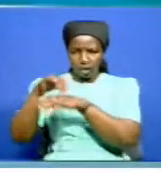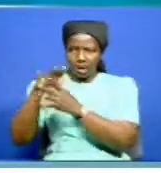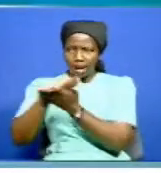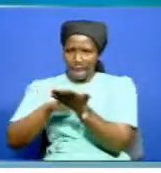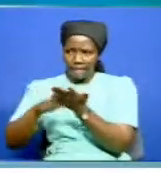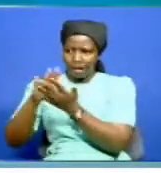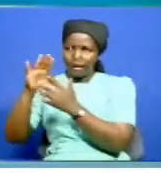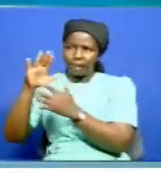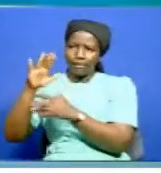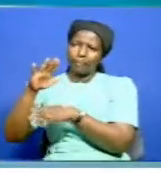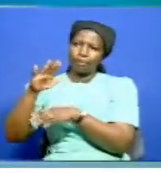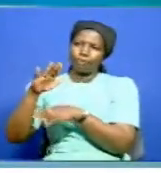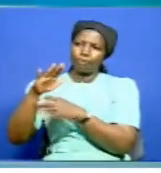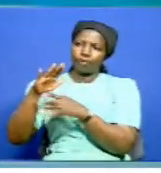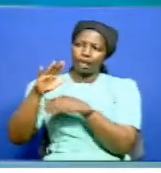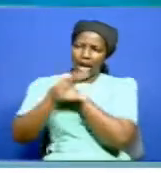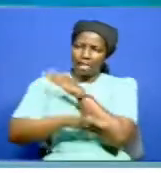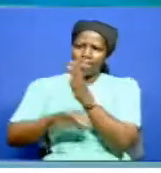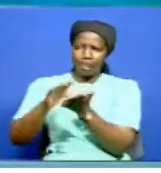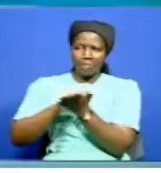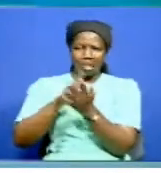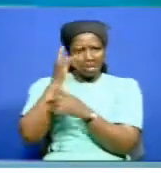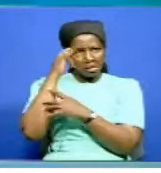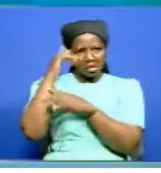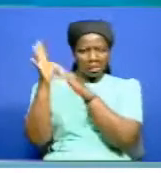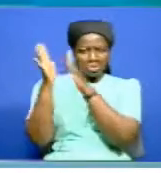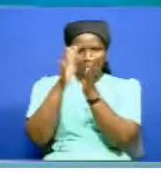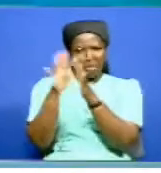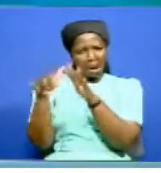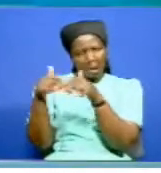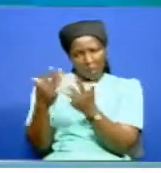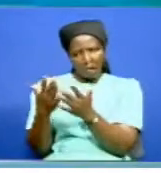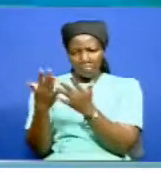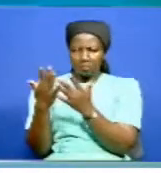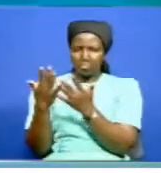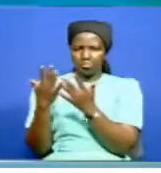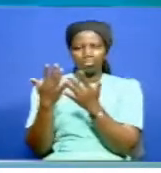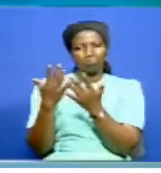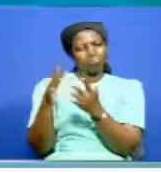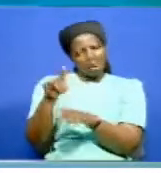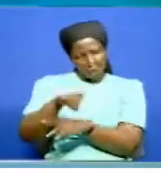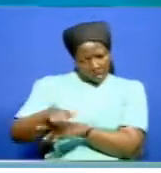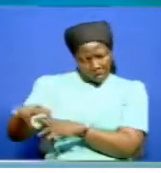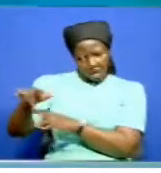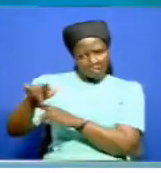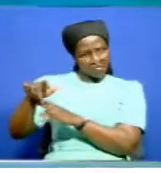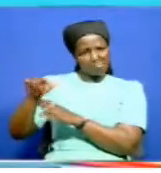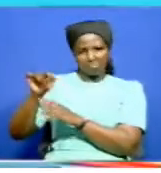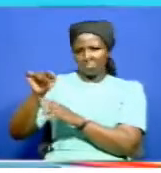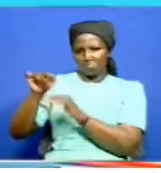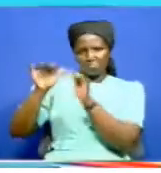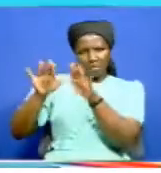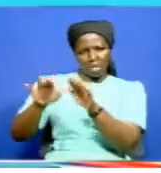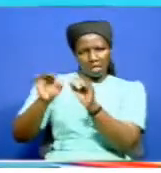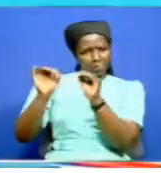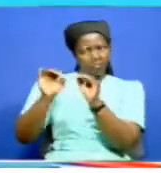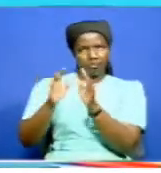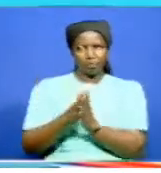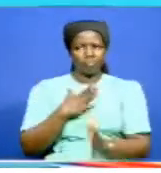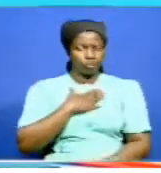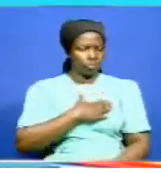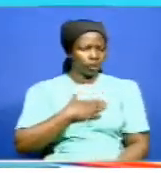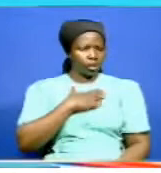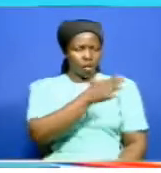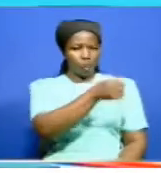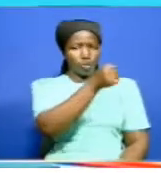basis. I don't think the weather or the demographics actually play a role in this. Okay, kindly hold that thought. I'm informed